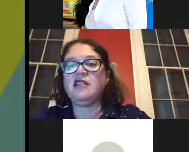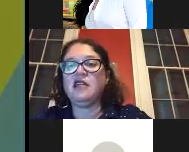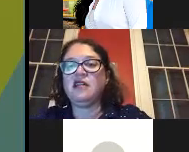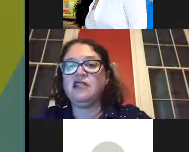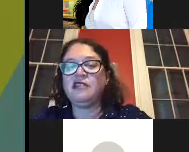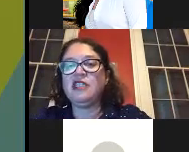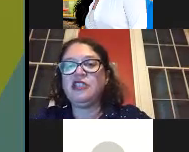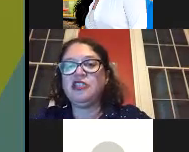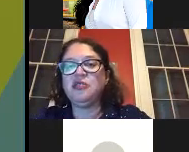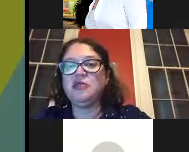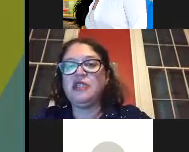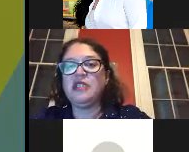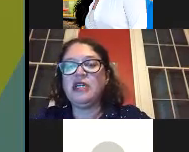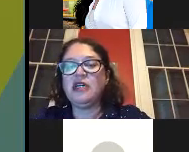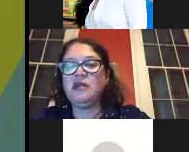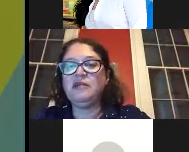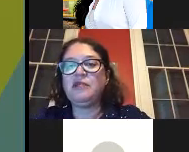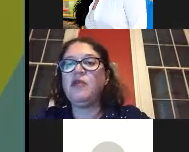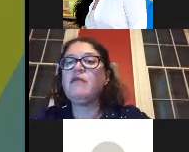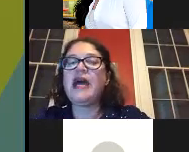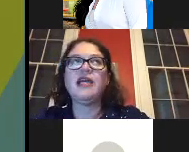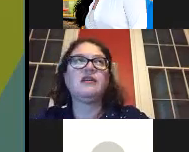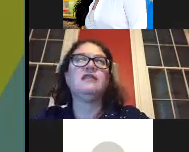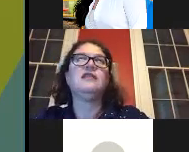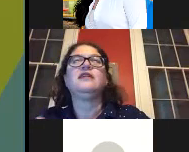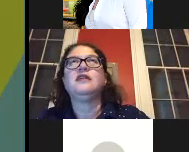not generally do the programmatic